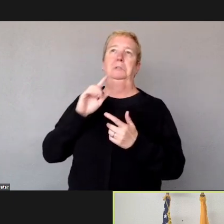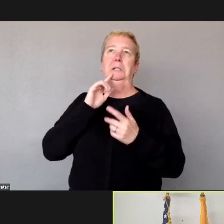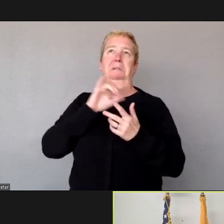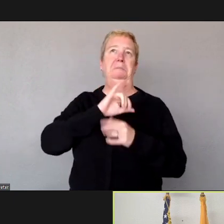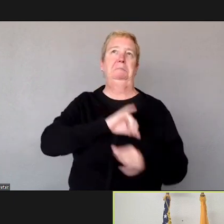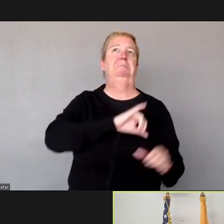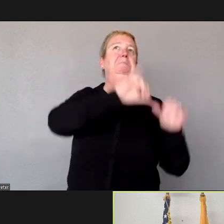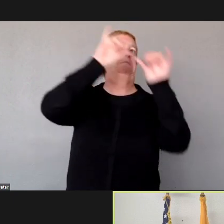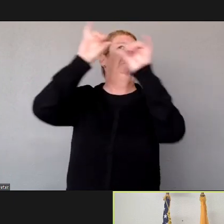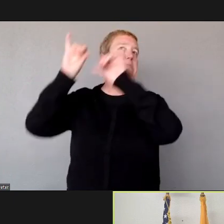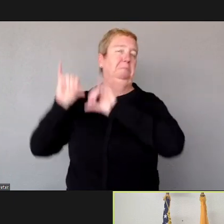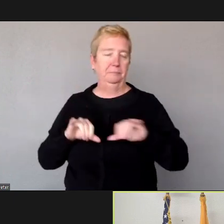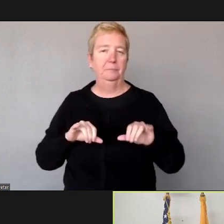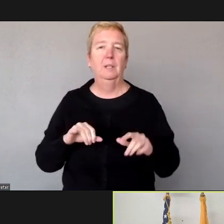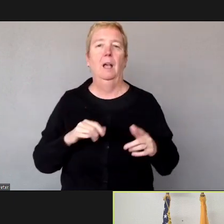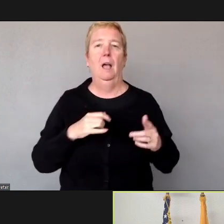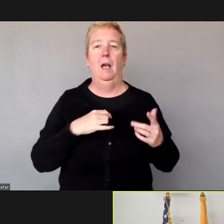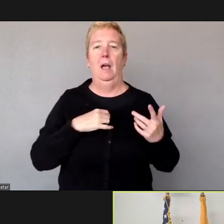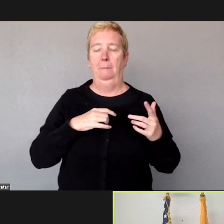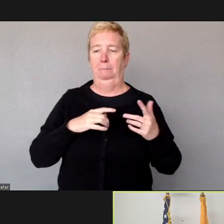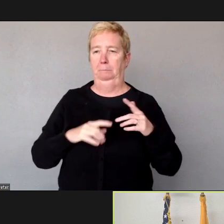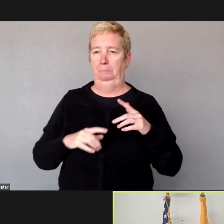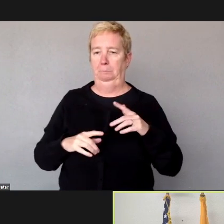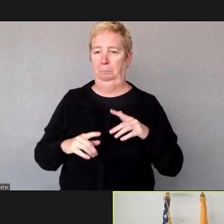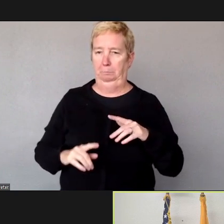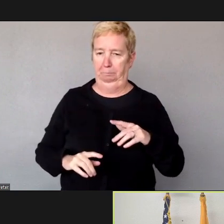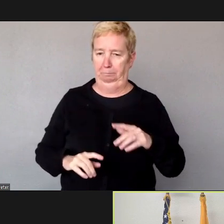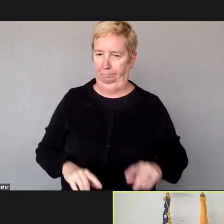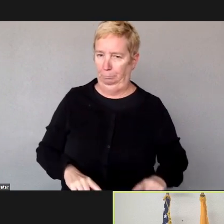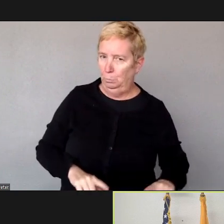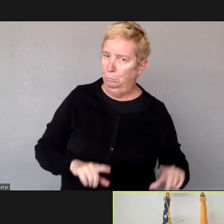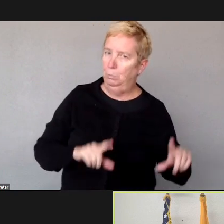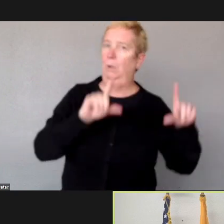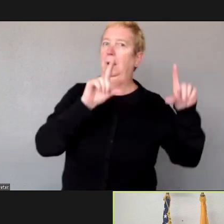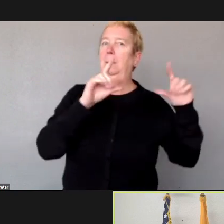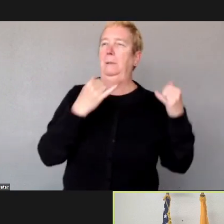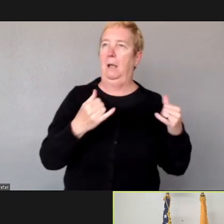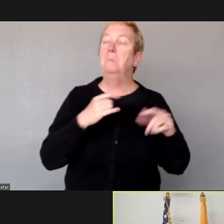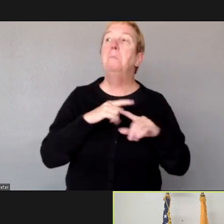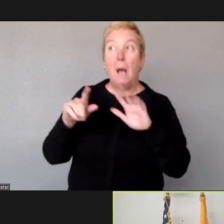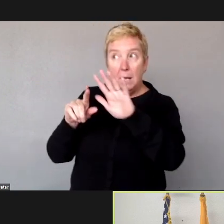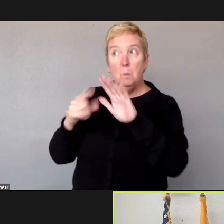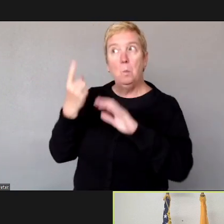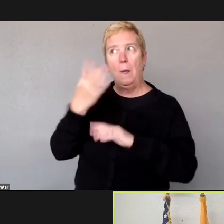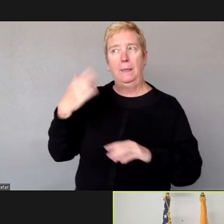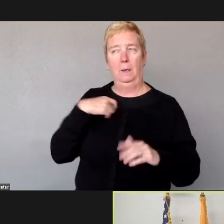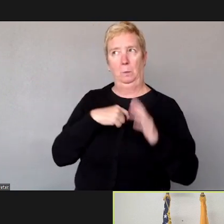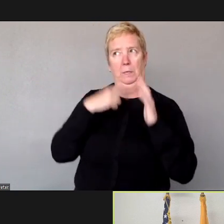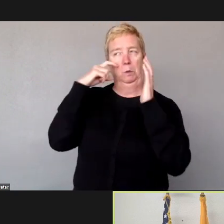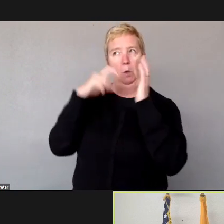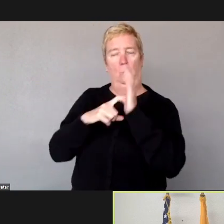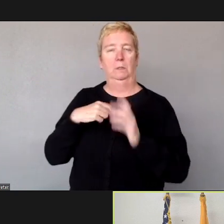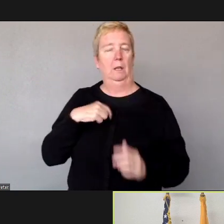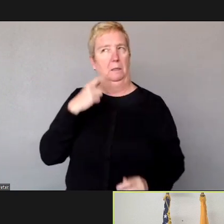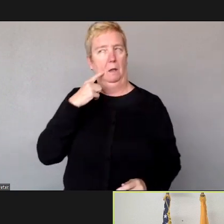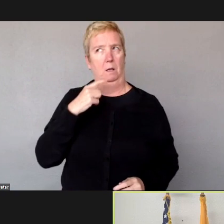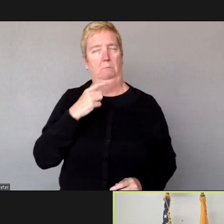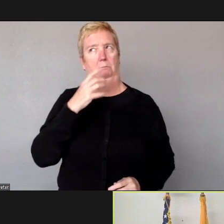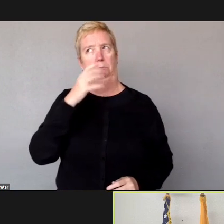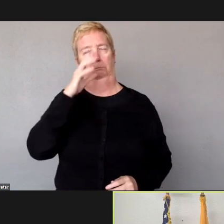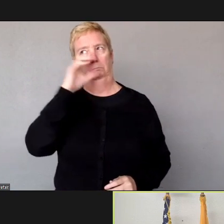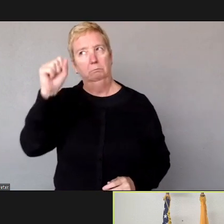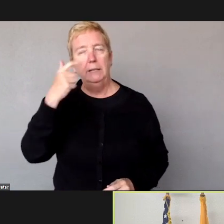up and hopefully I can share a curve, but we did notice one thing that was interesting. And so it's good for you that